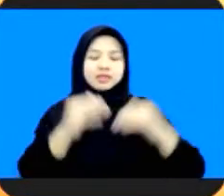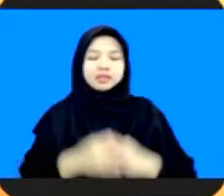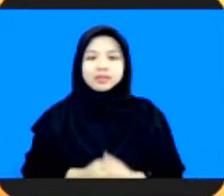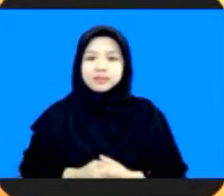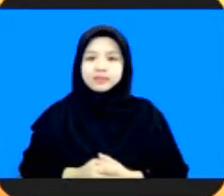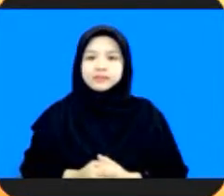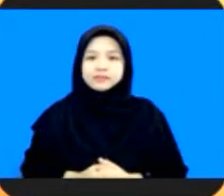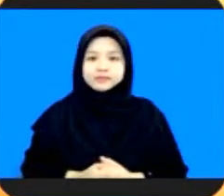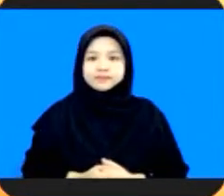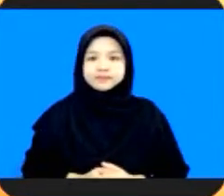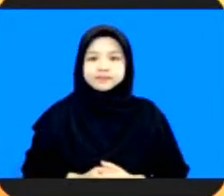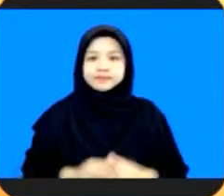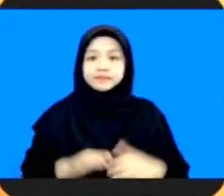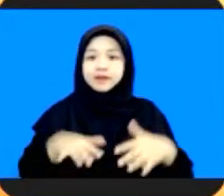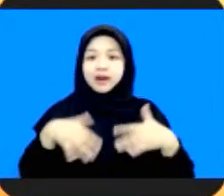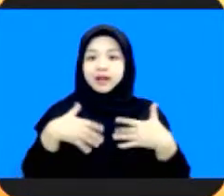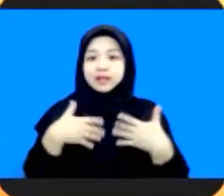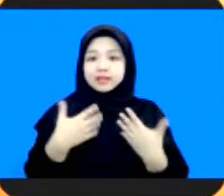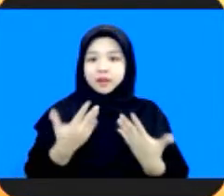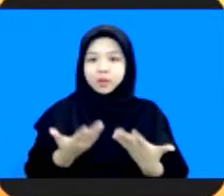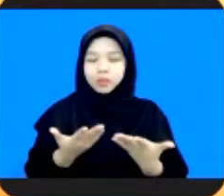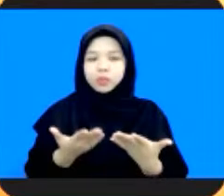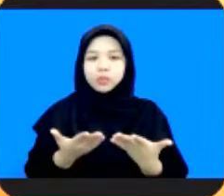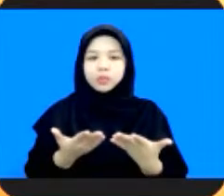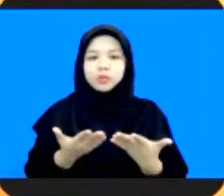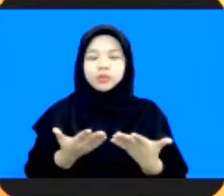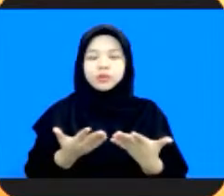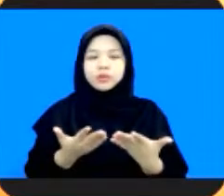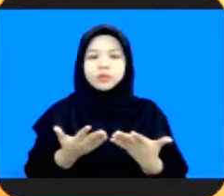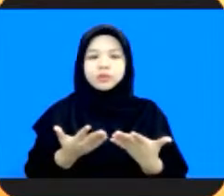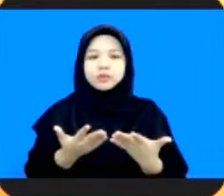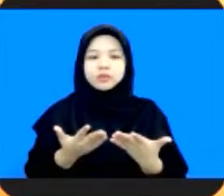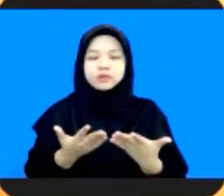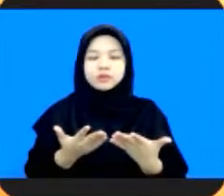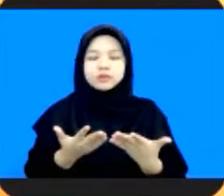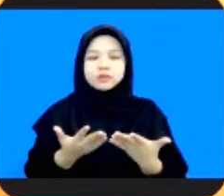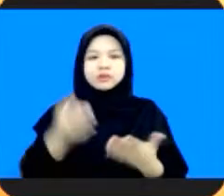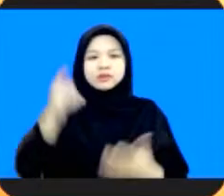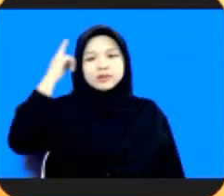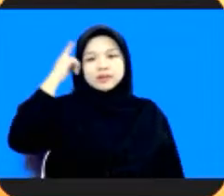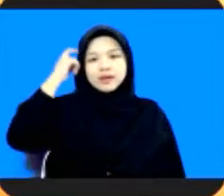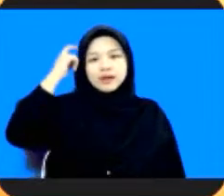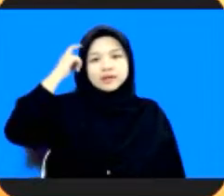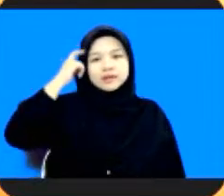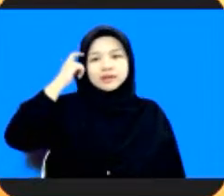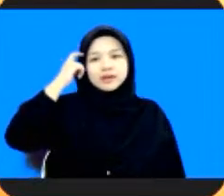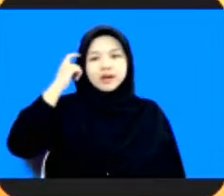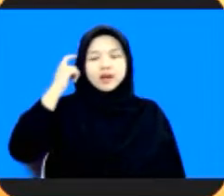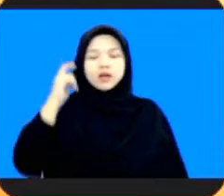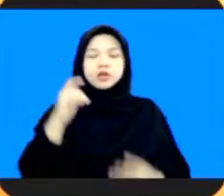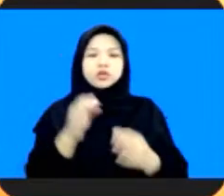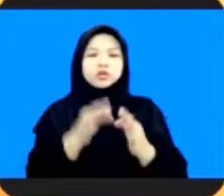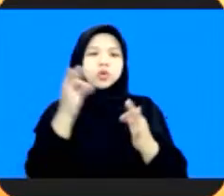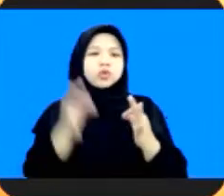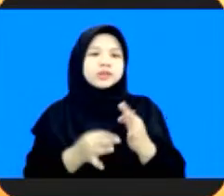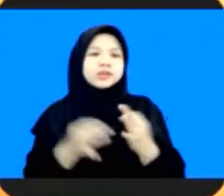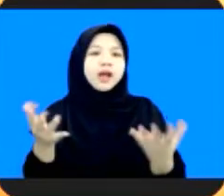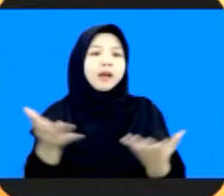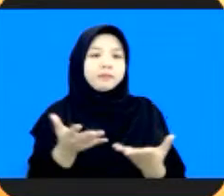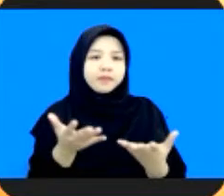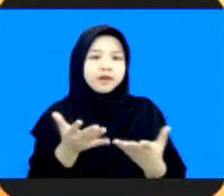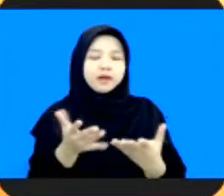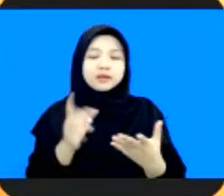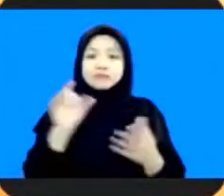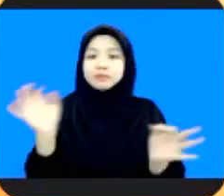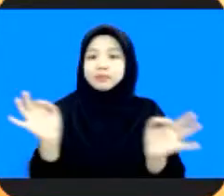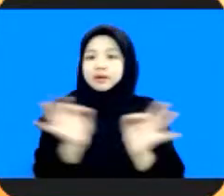Or would a combination of all these solutions would be a better approach? What is your opinion on that? Maybe